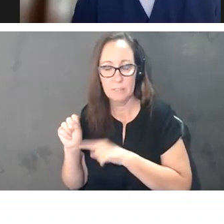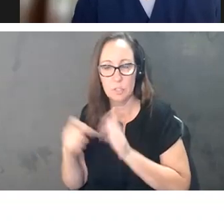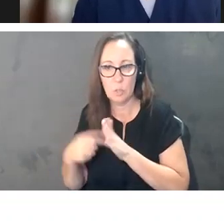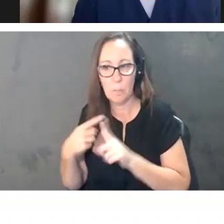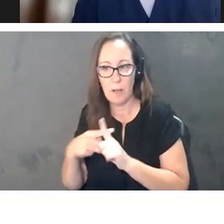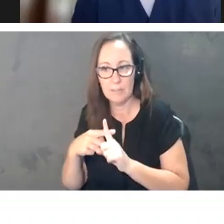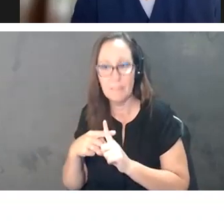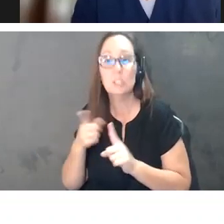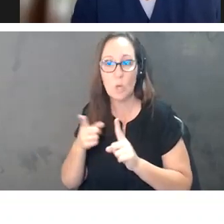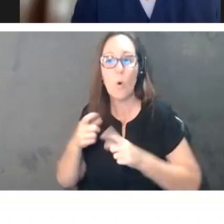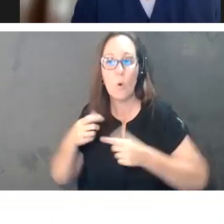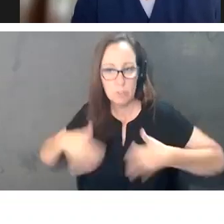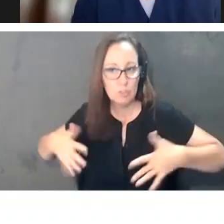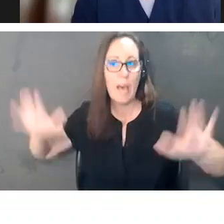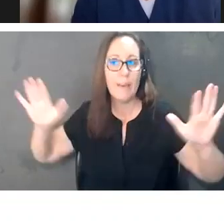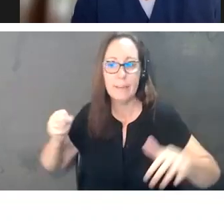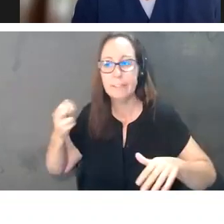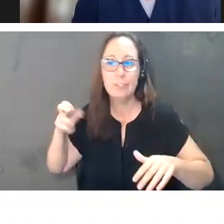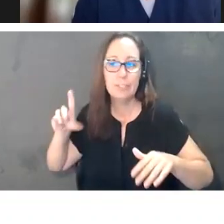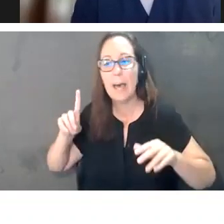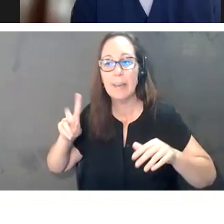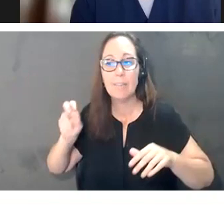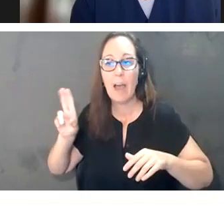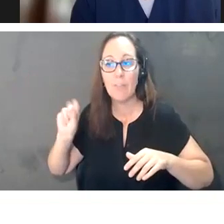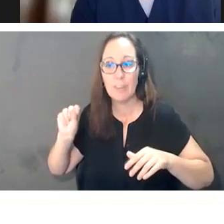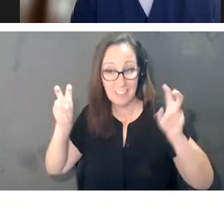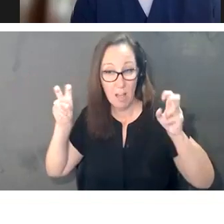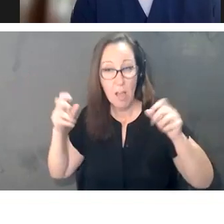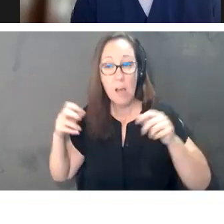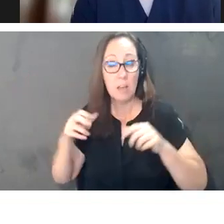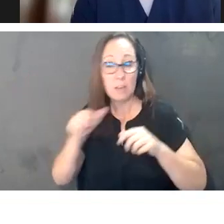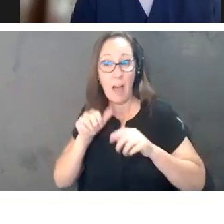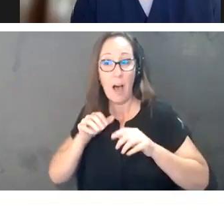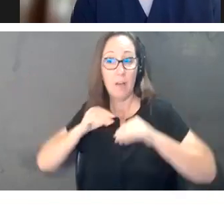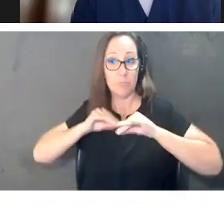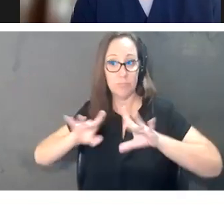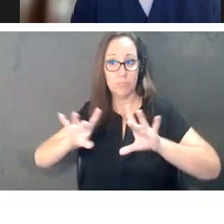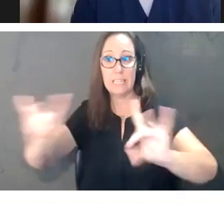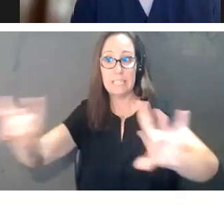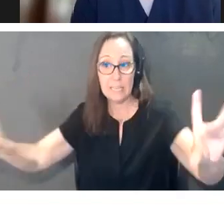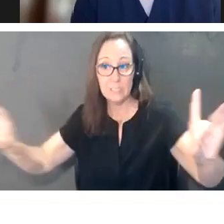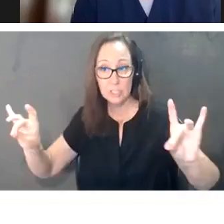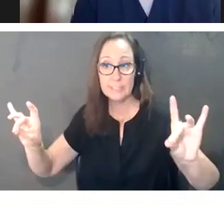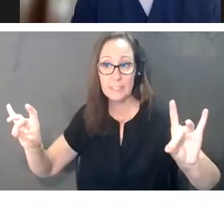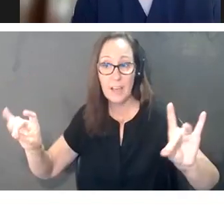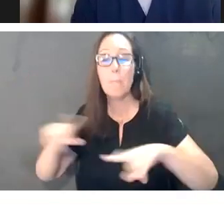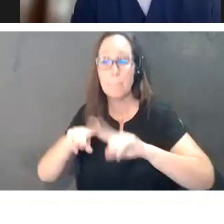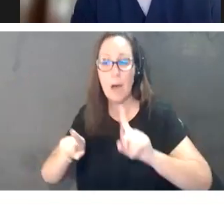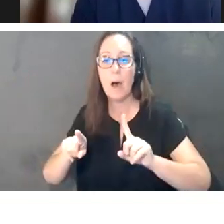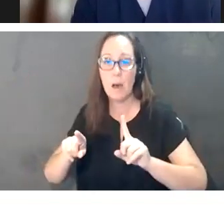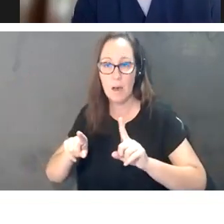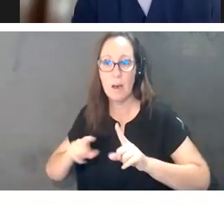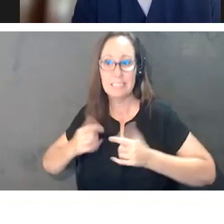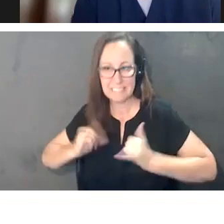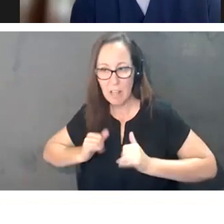to shed the virus, meaning you're no longer infectious or contagious, but you've still got pieces of virus that can come up positive on a test.